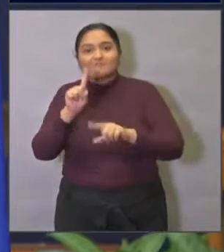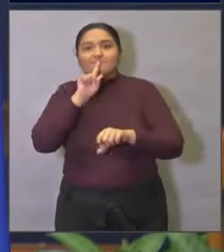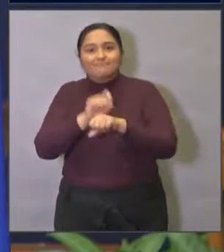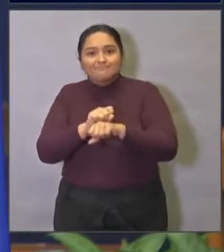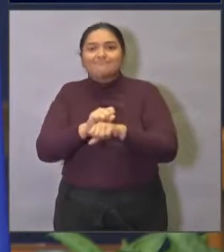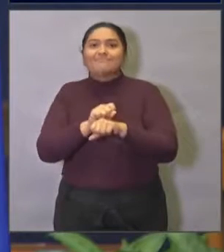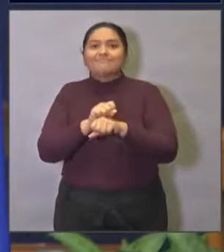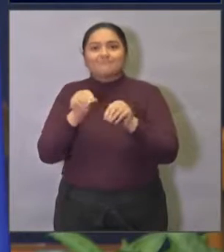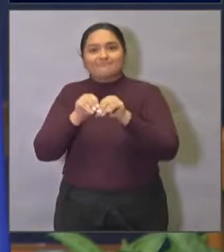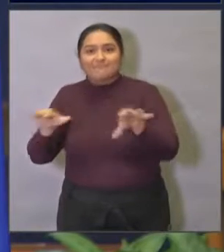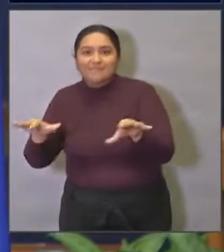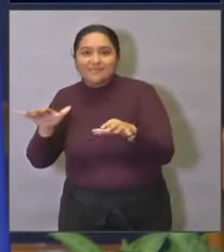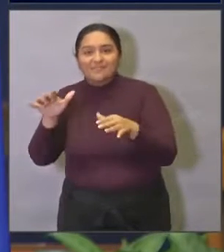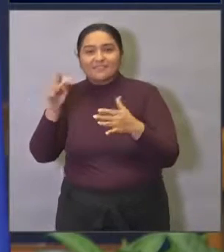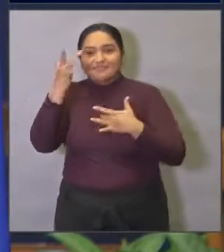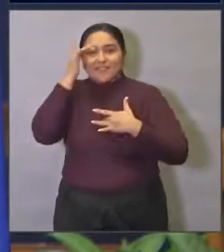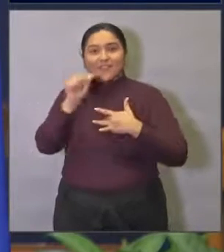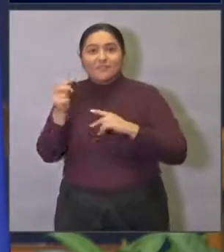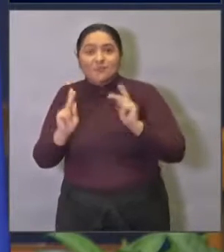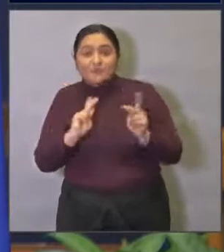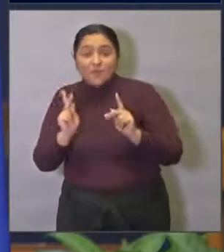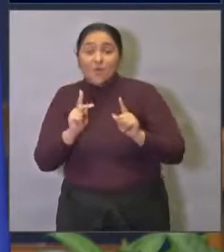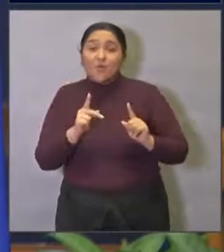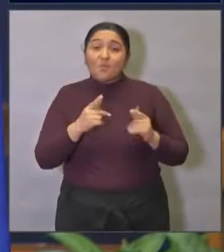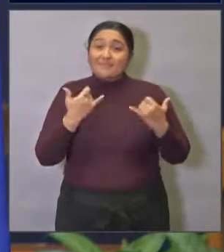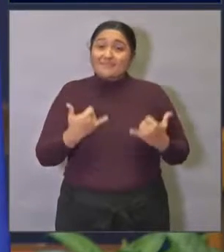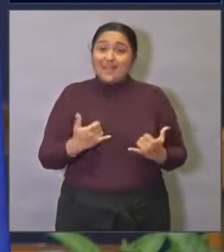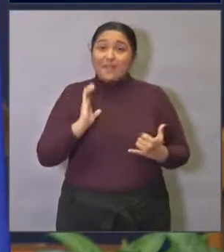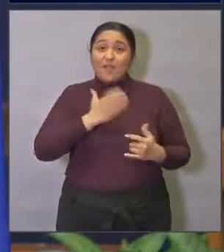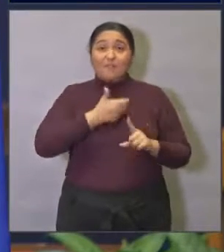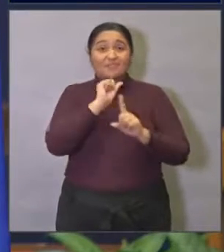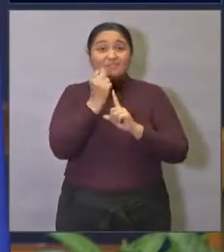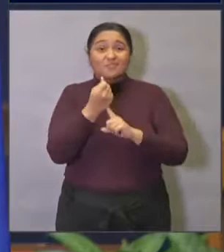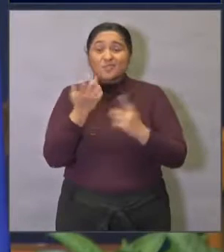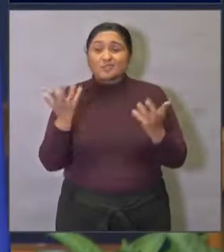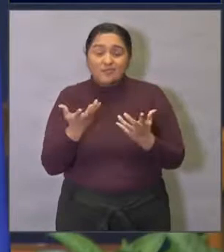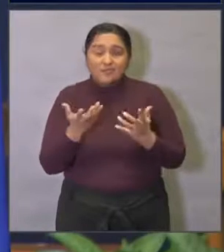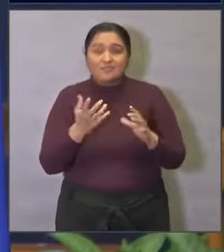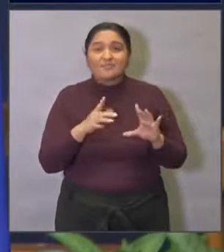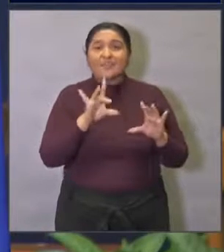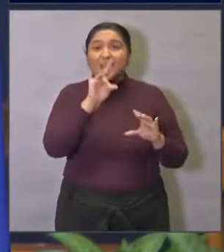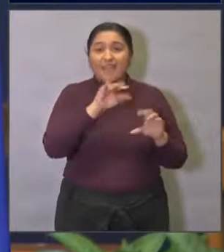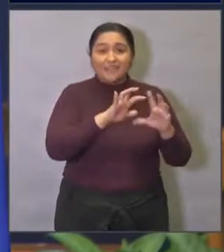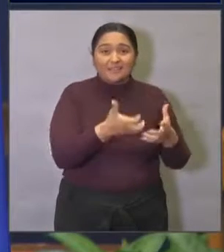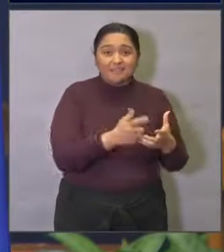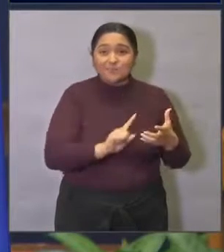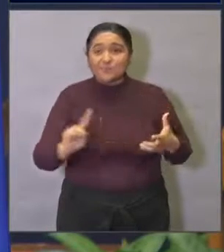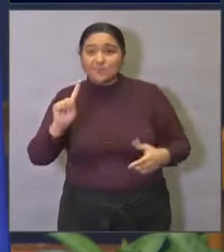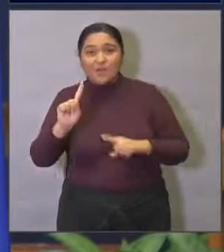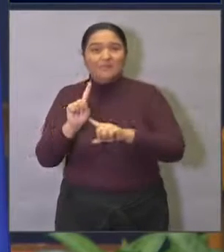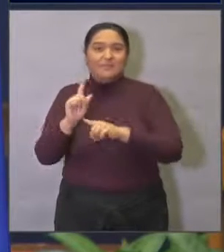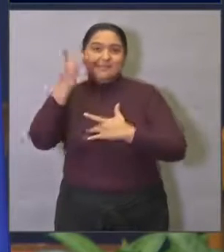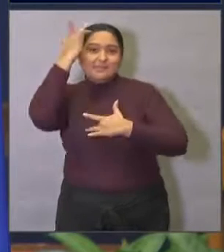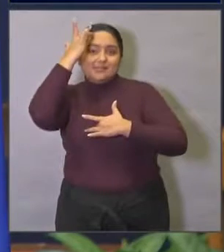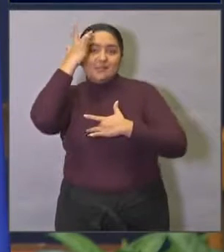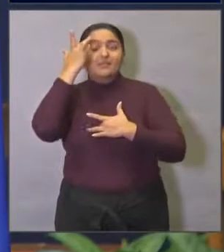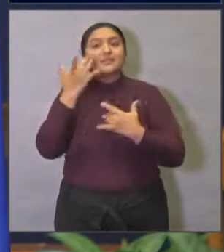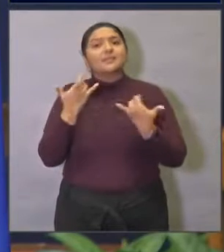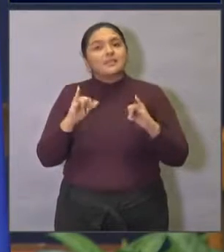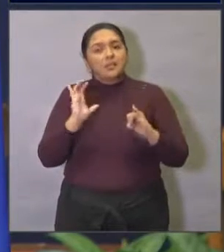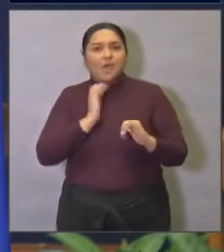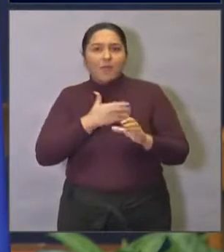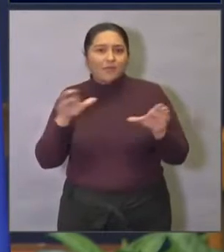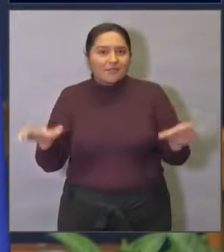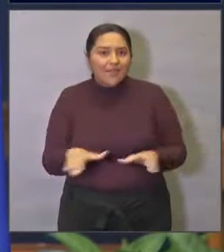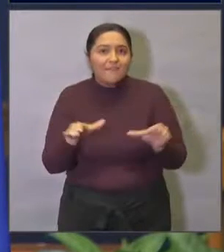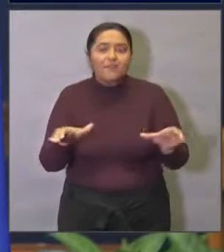And that latter situation, 1 in 80, is where we are at today. Even so, with dramatic efforts, we are still in for a rough